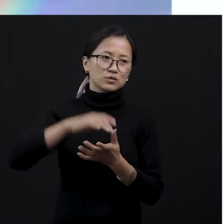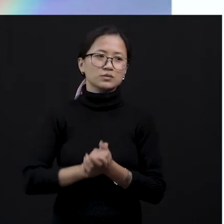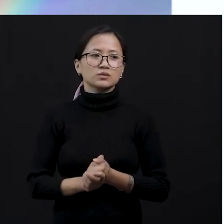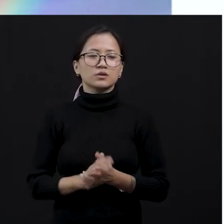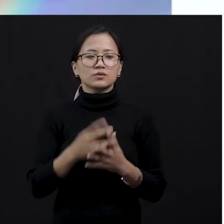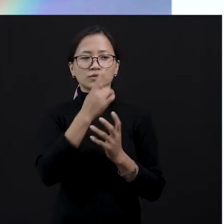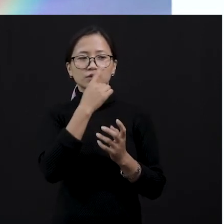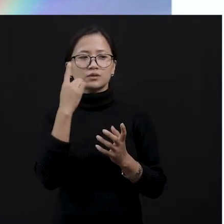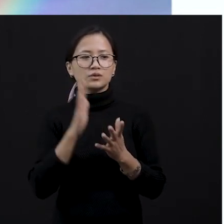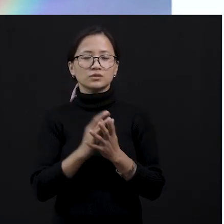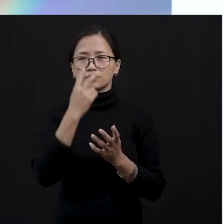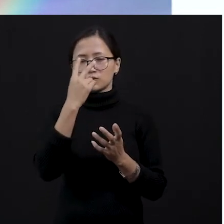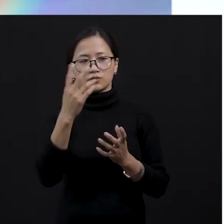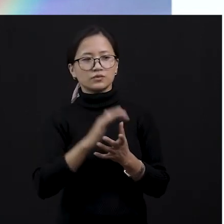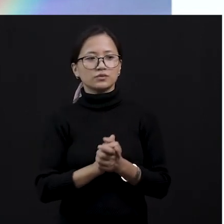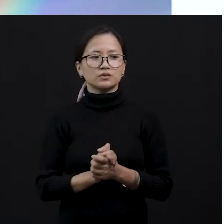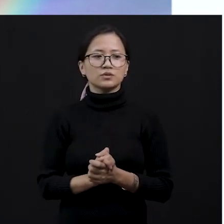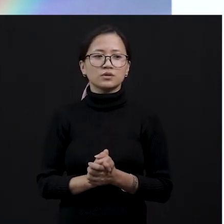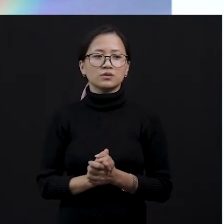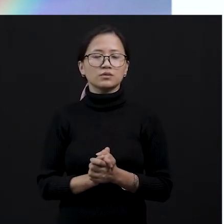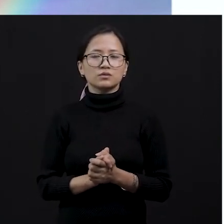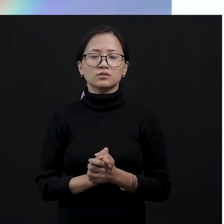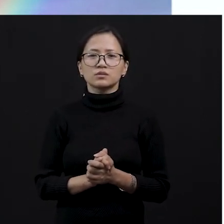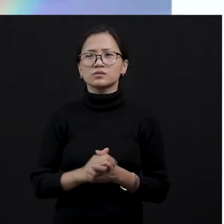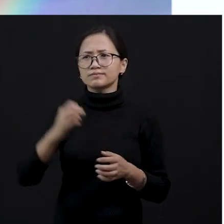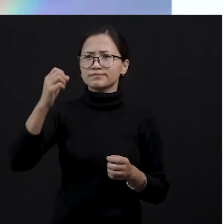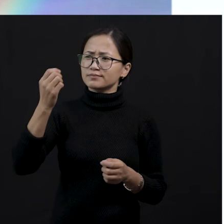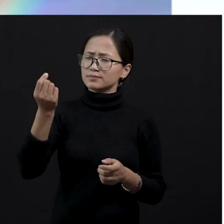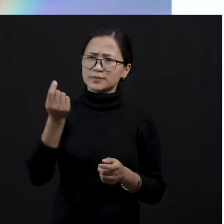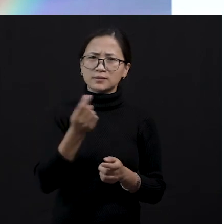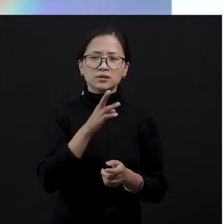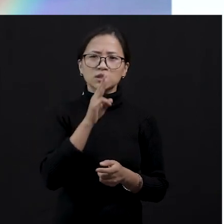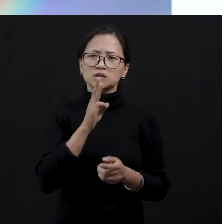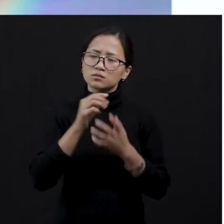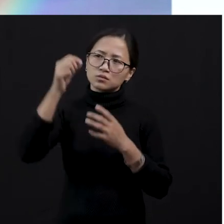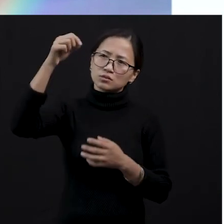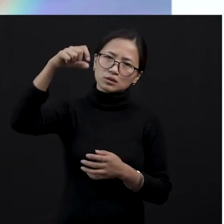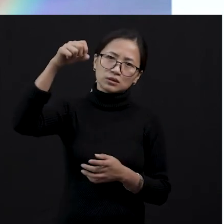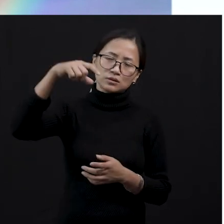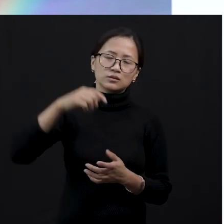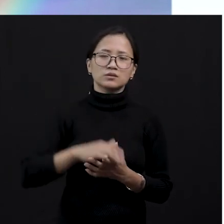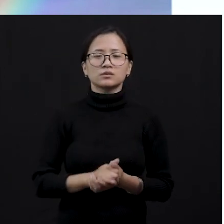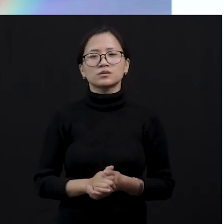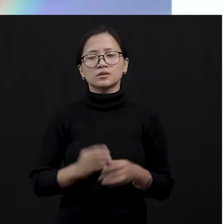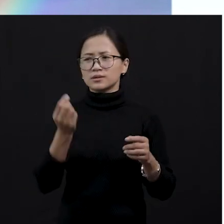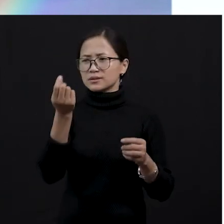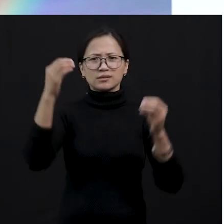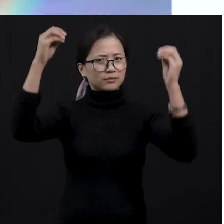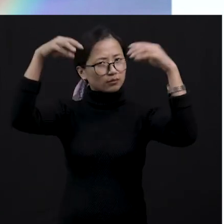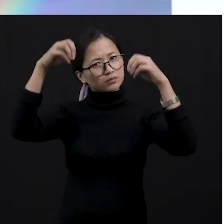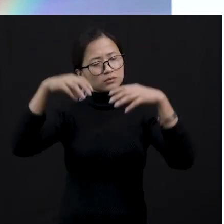means when it is drizzling, when it is slightly drizzling and light